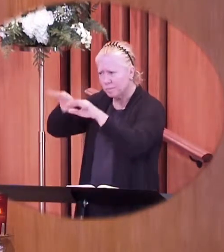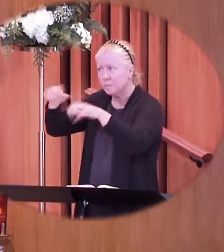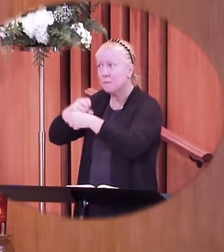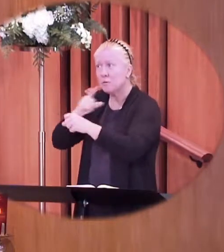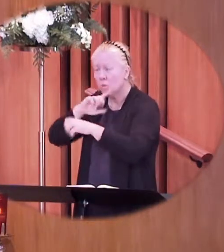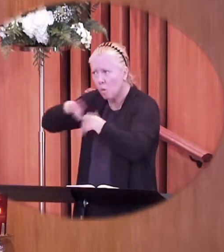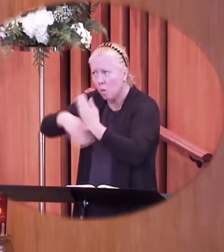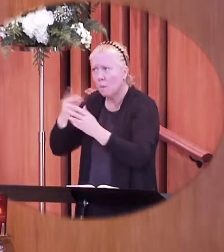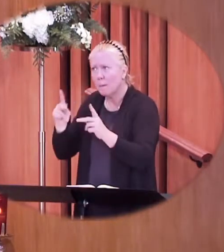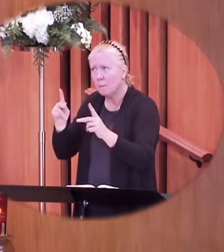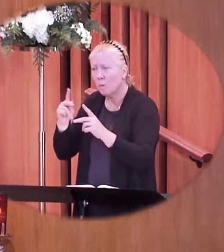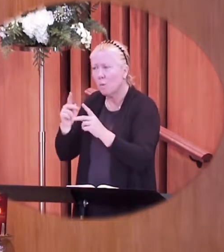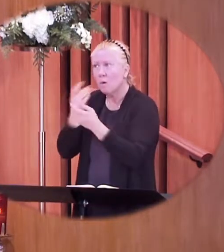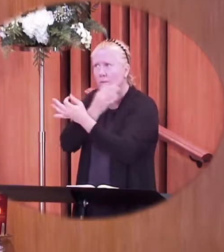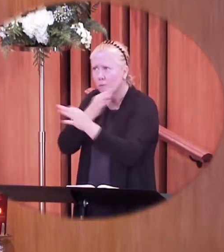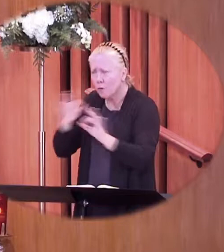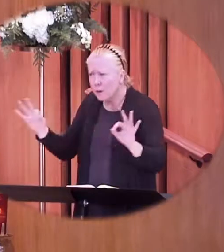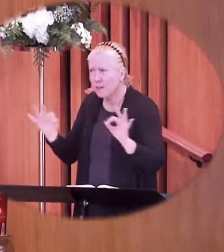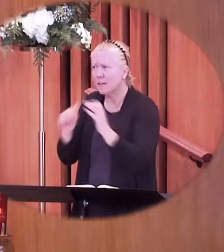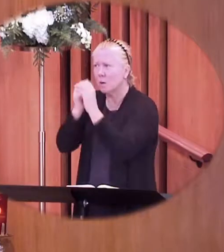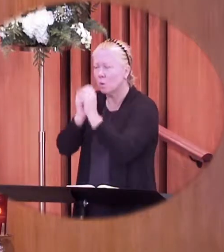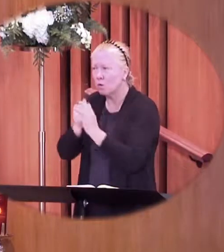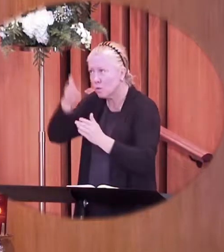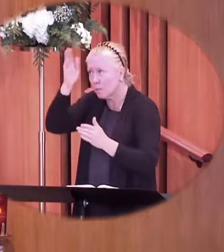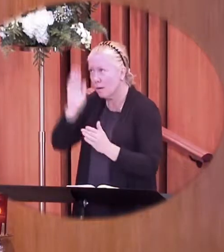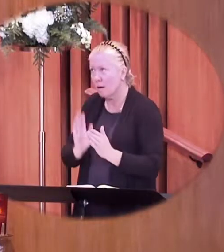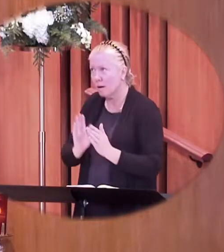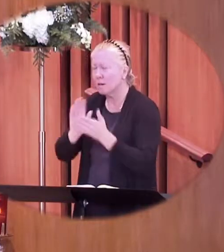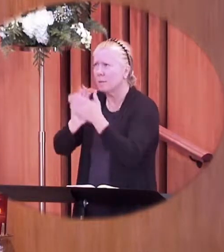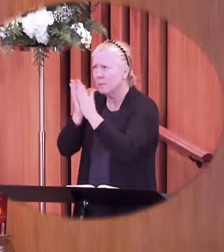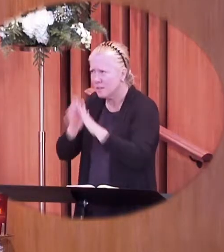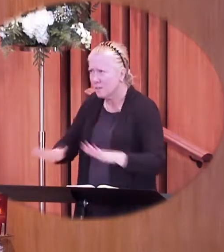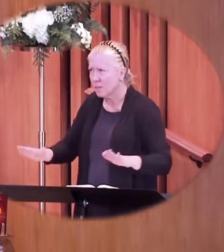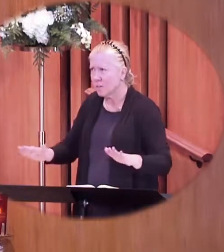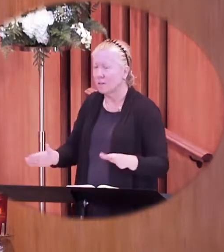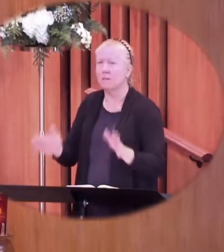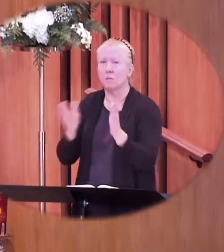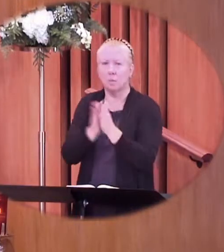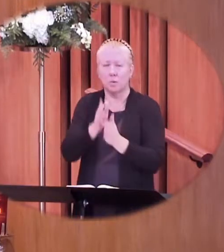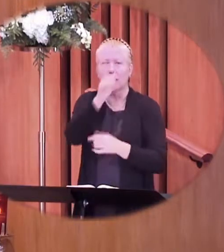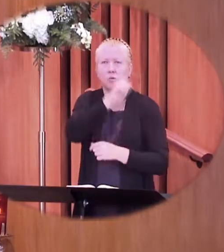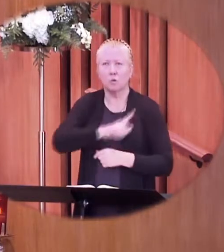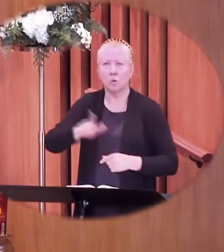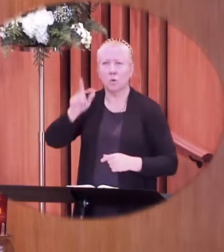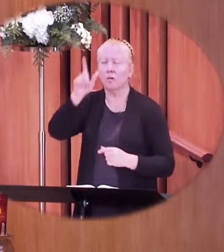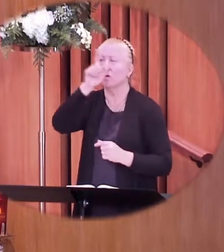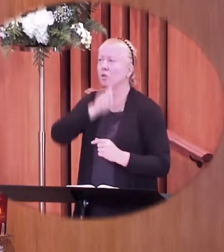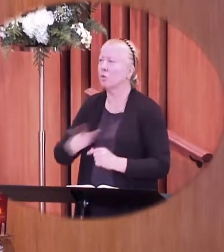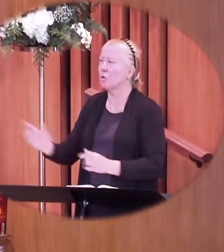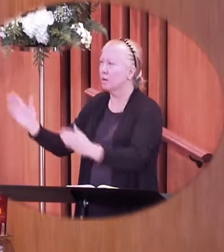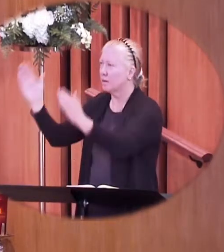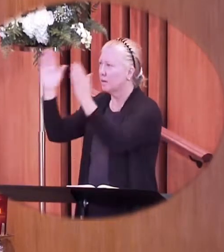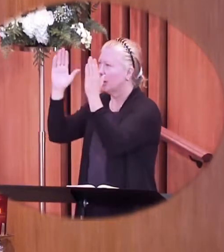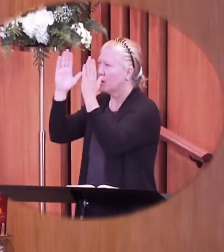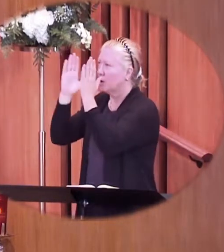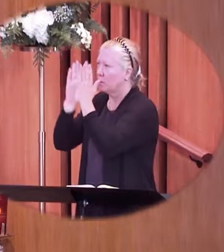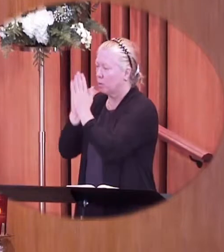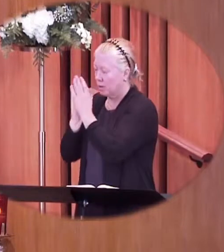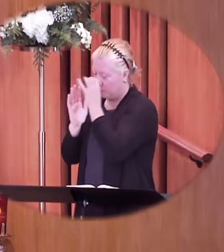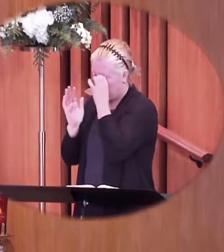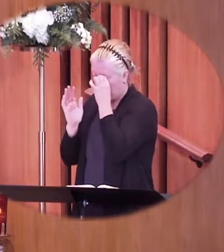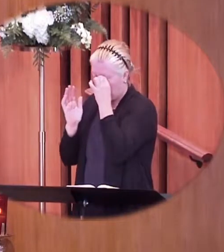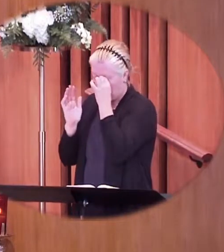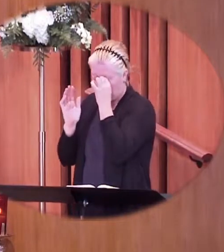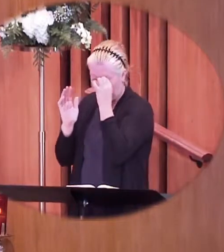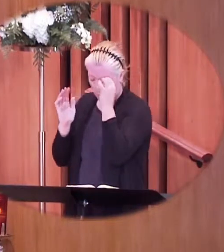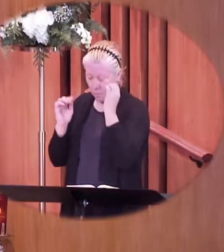in peace and freedom. Let us pray to the Lord. Lord, hear our prayer. For those who live in